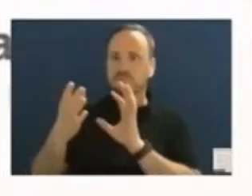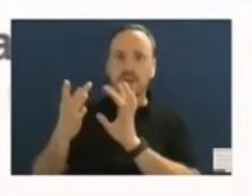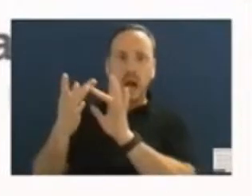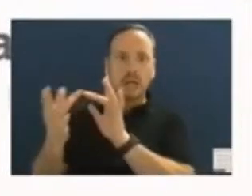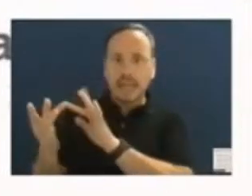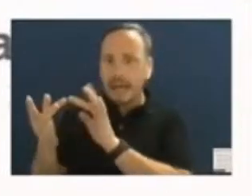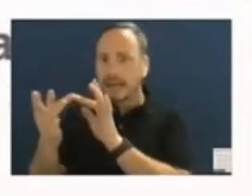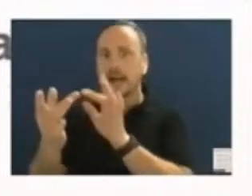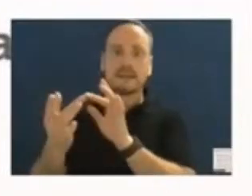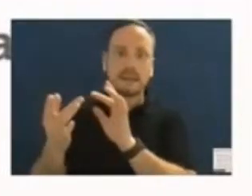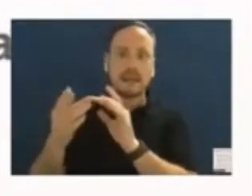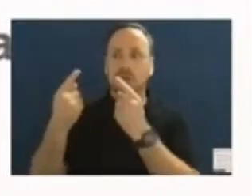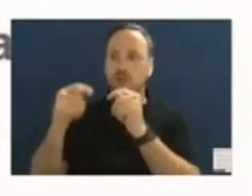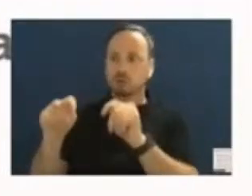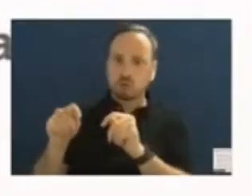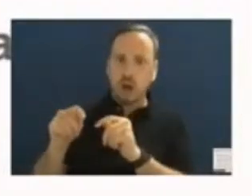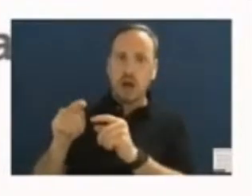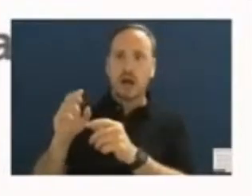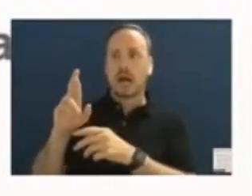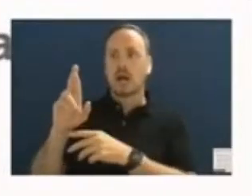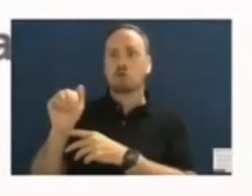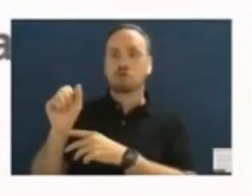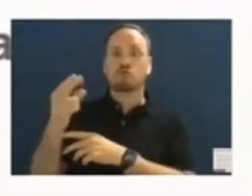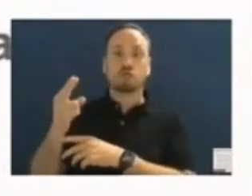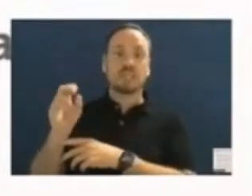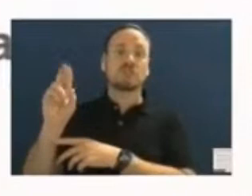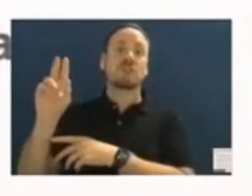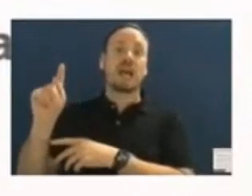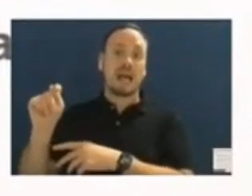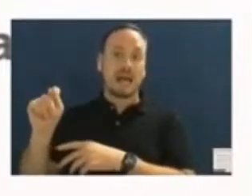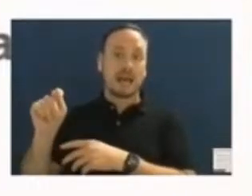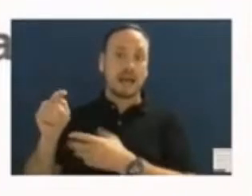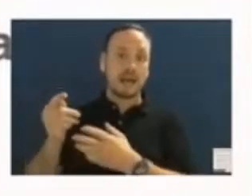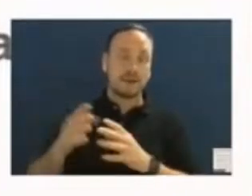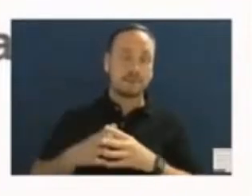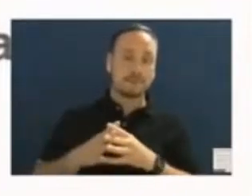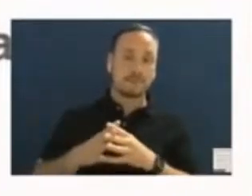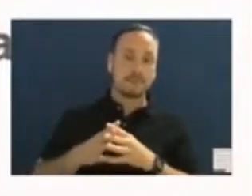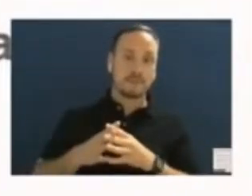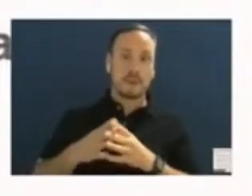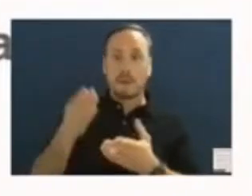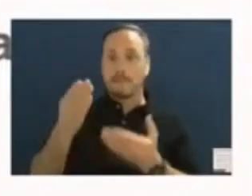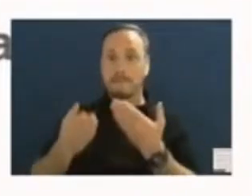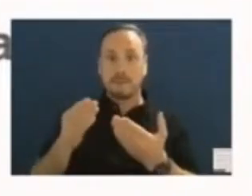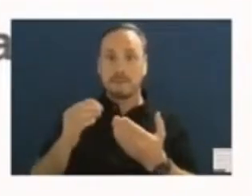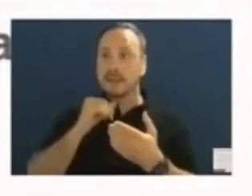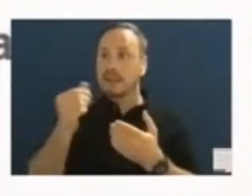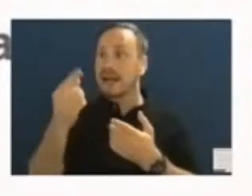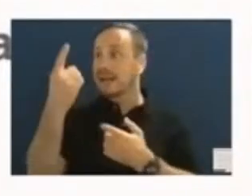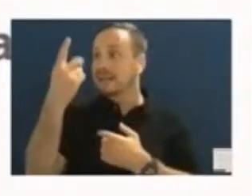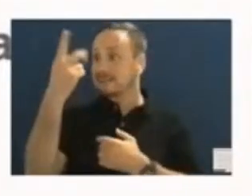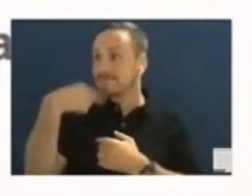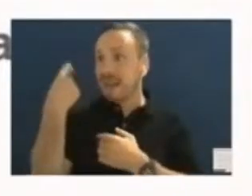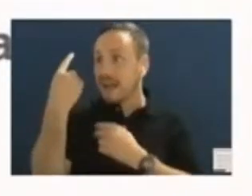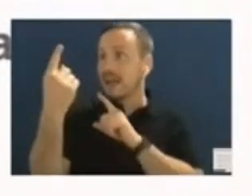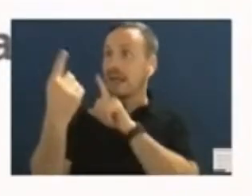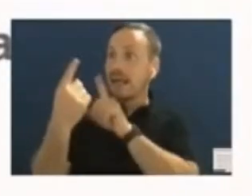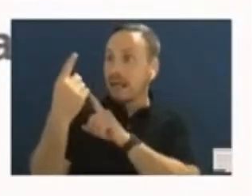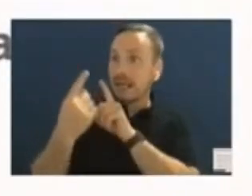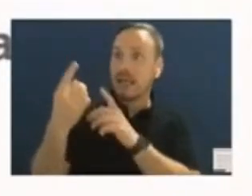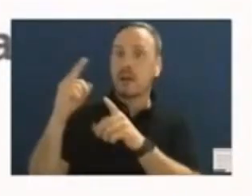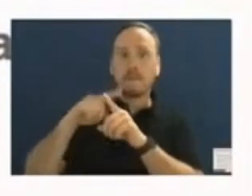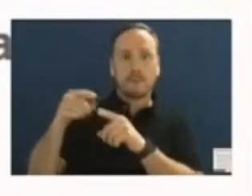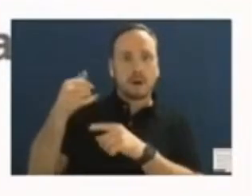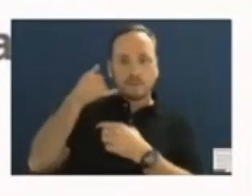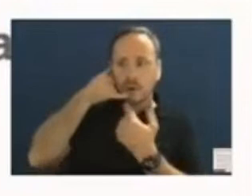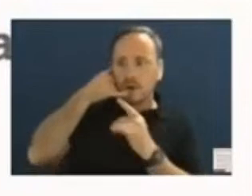technology. In some instances, they may have not yet seen the child's face, but having opportunities to engage them in assignments and have meaningful feedback. I think